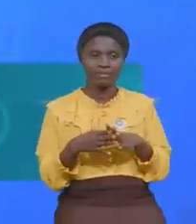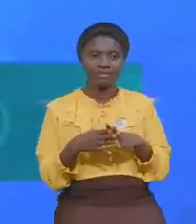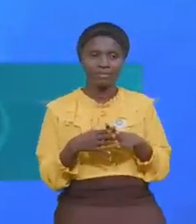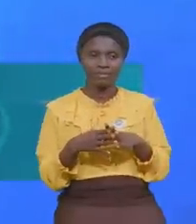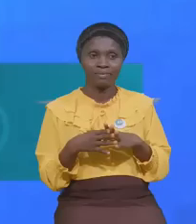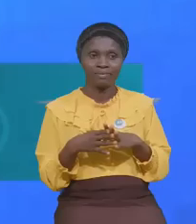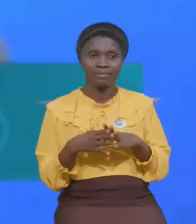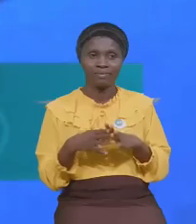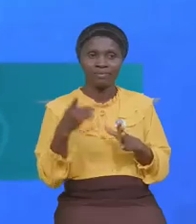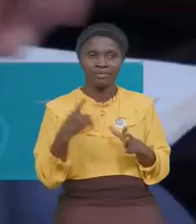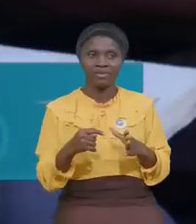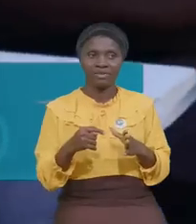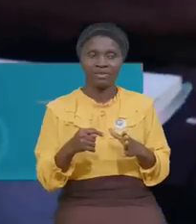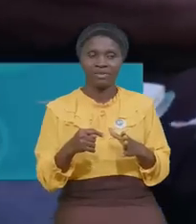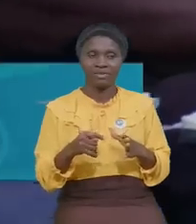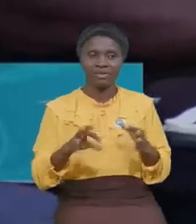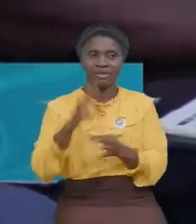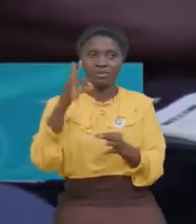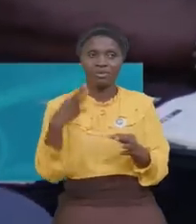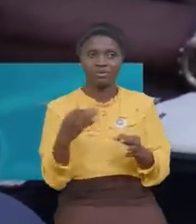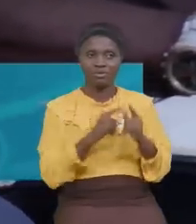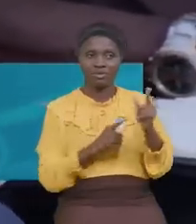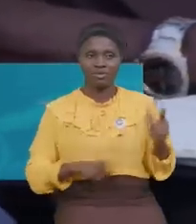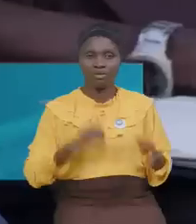The Spirit of the Lord is upon me.